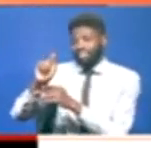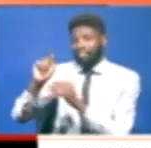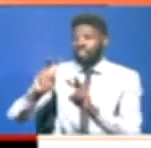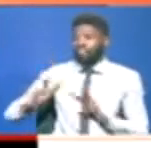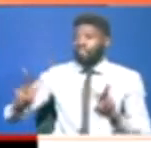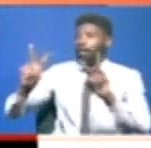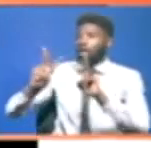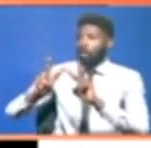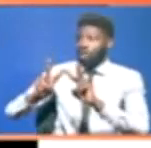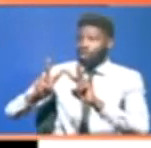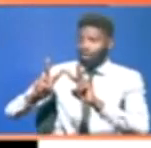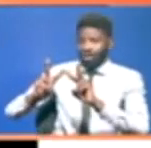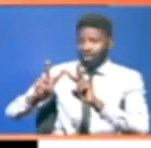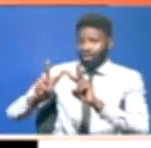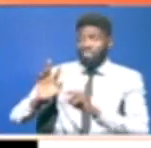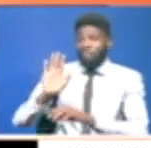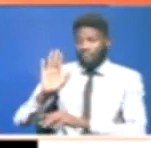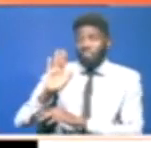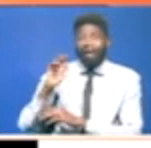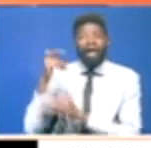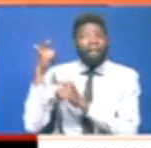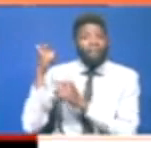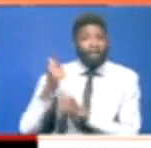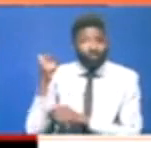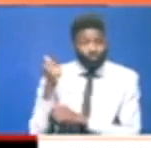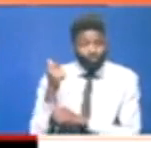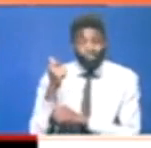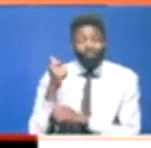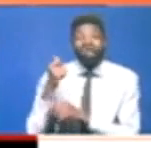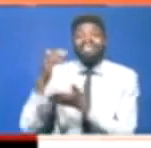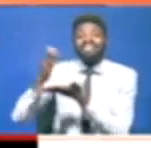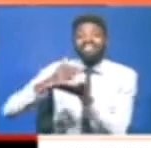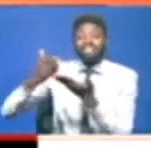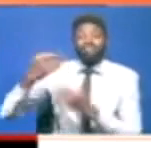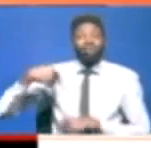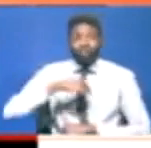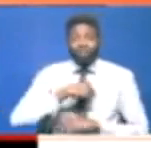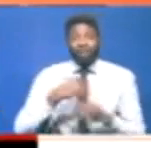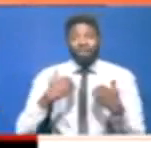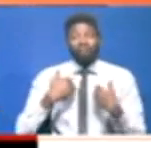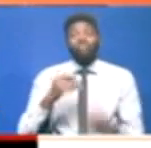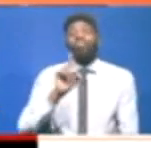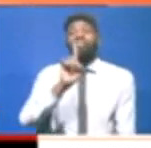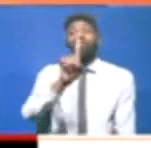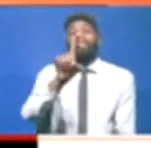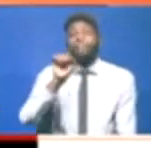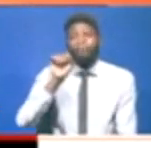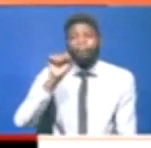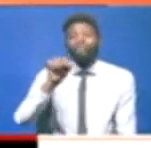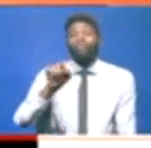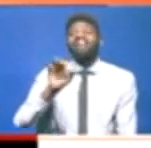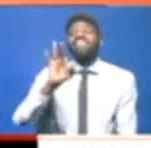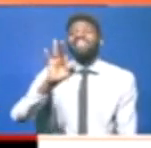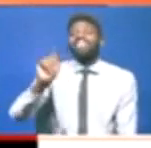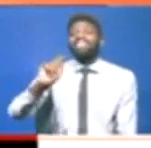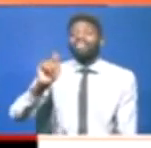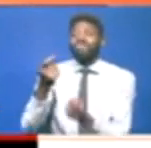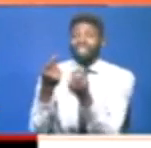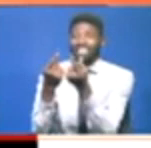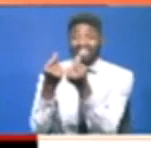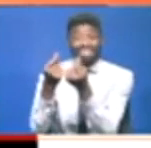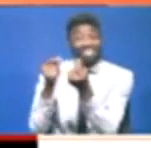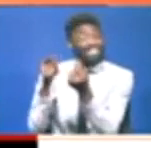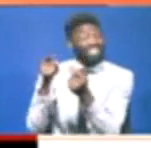of the pension industry, we are at 1.3 trillion shillings. Uh-huh. That's very huge. That's very huge. In